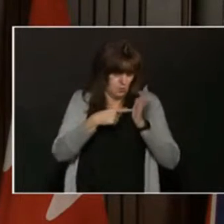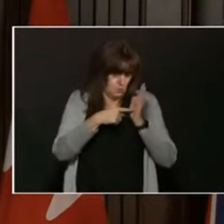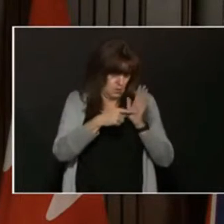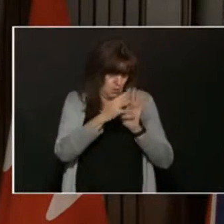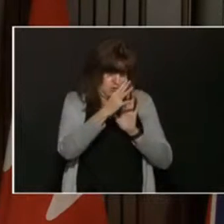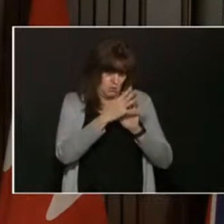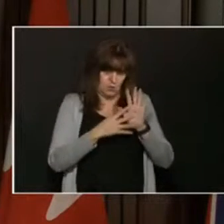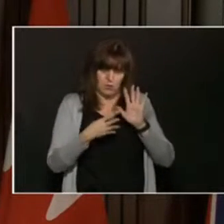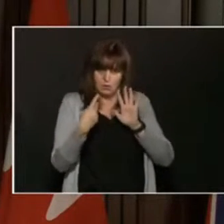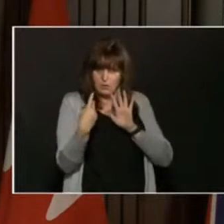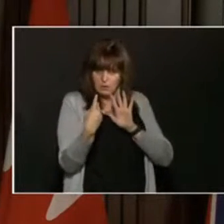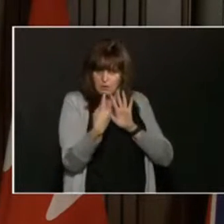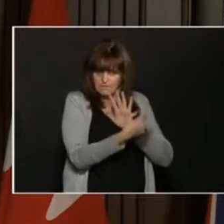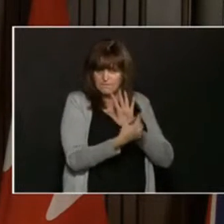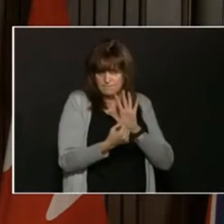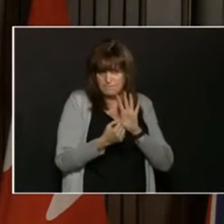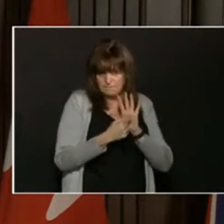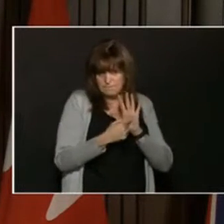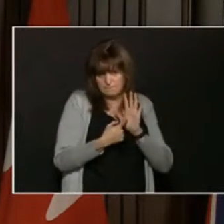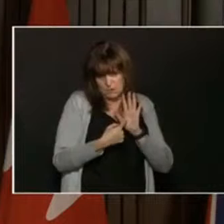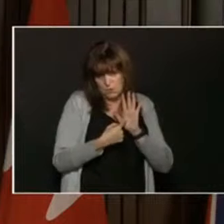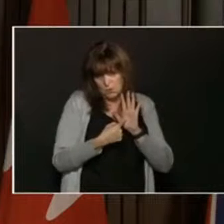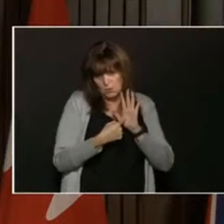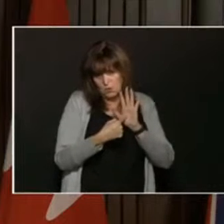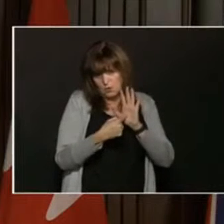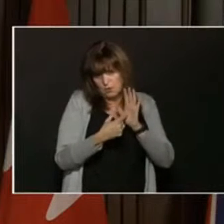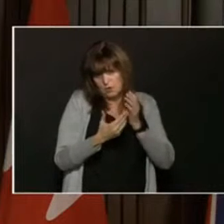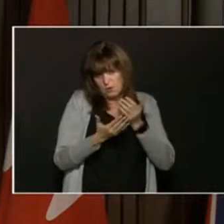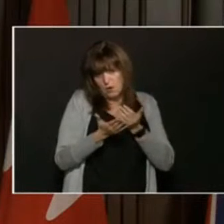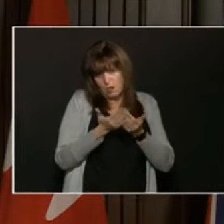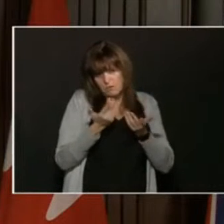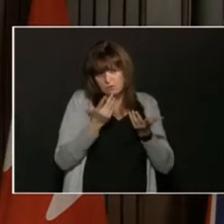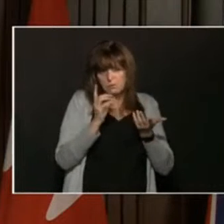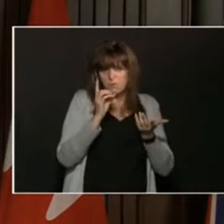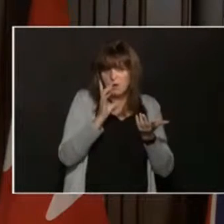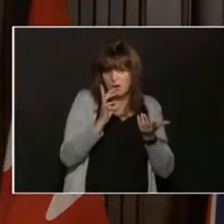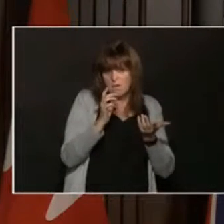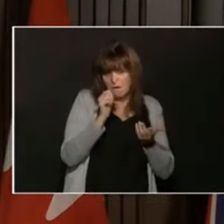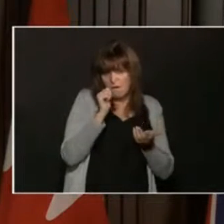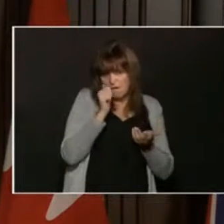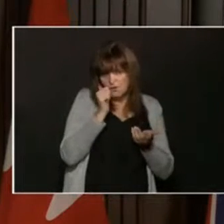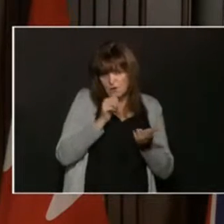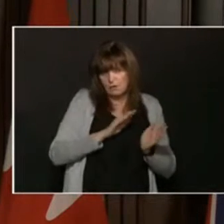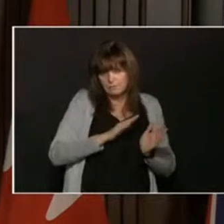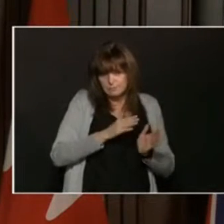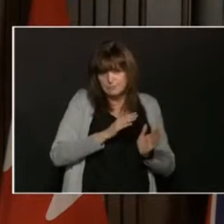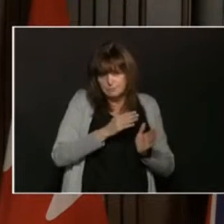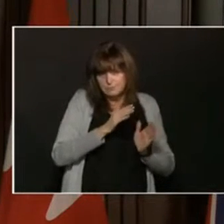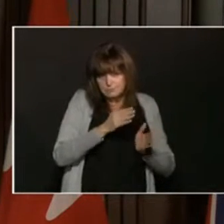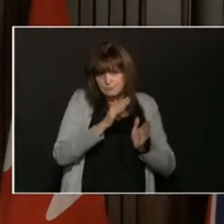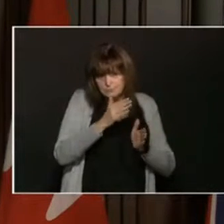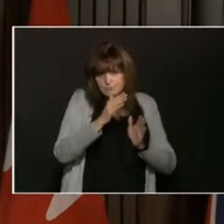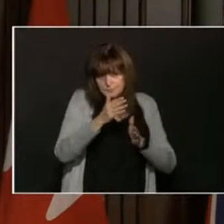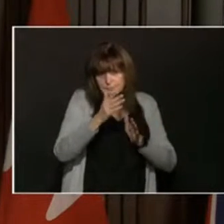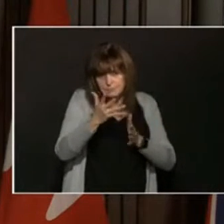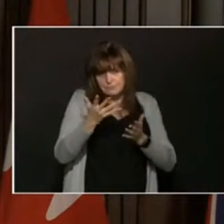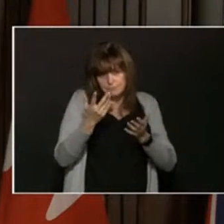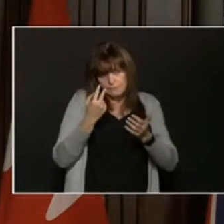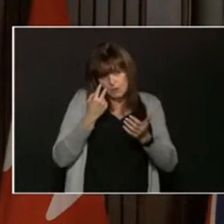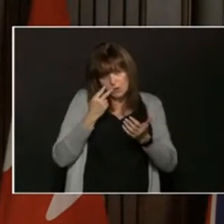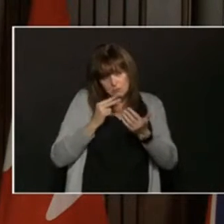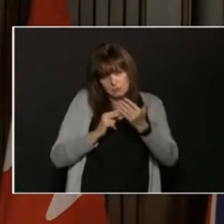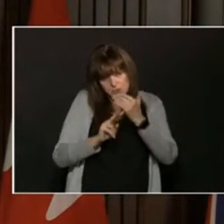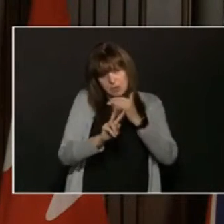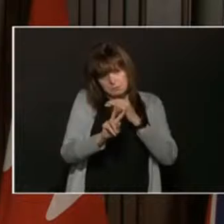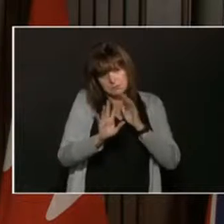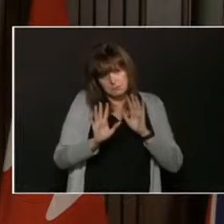really about almost 100 deaths a day under the current projections. If you start to think about